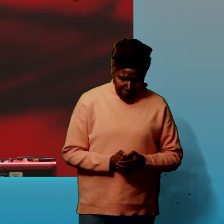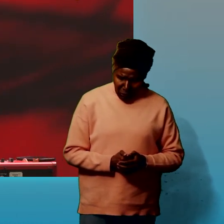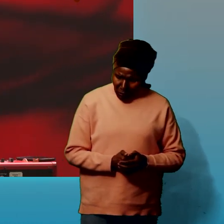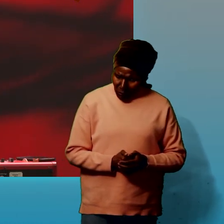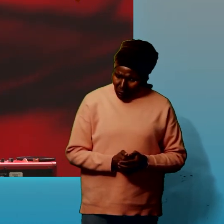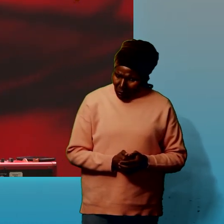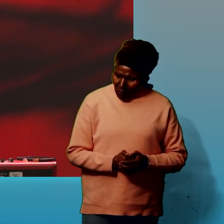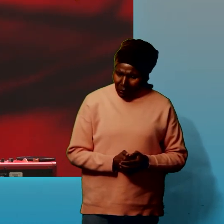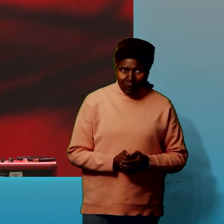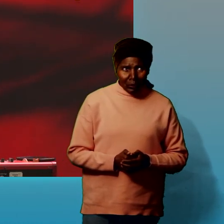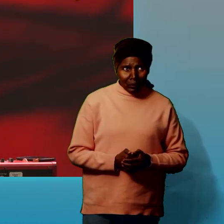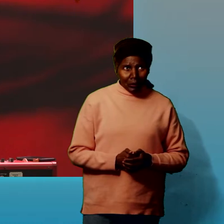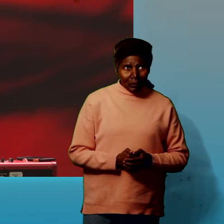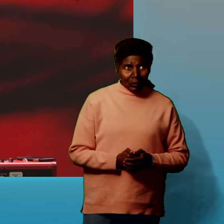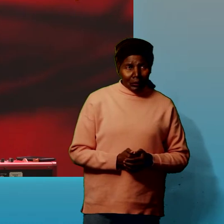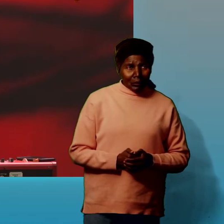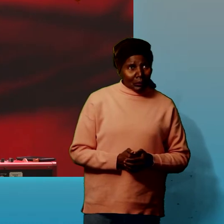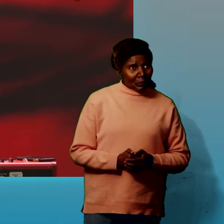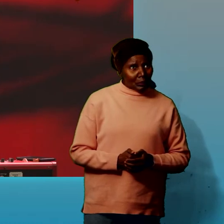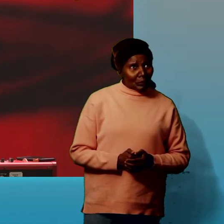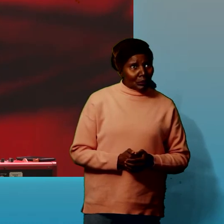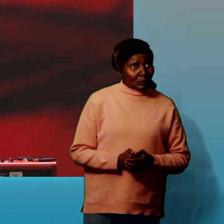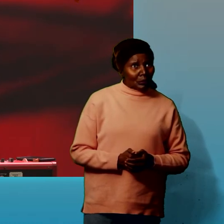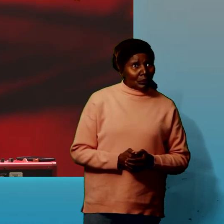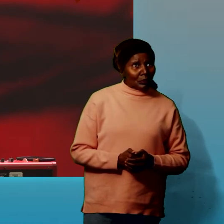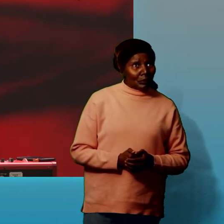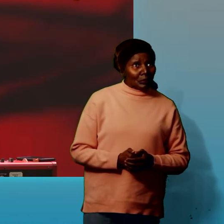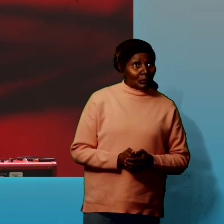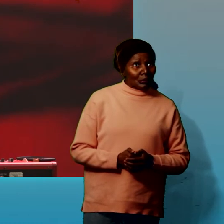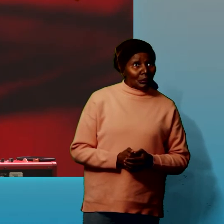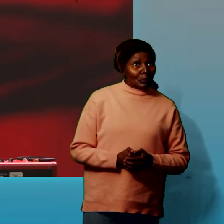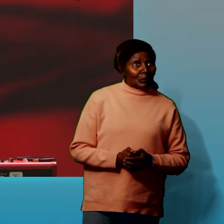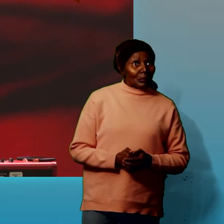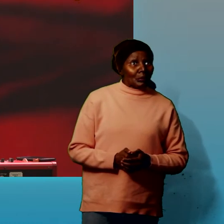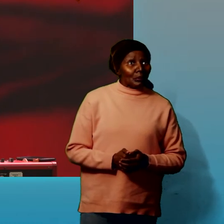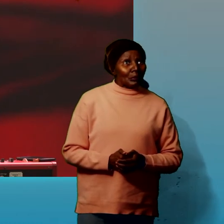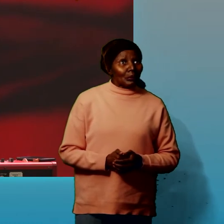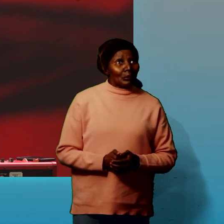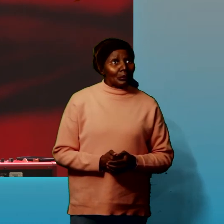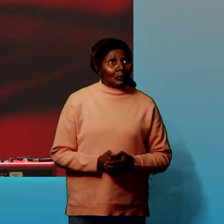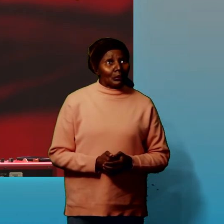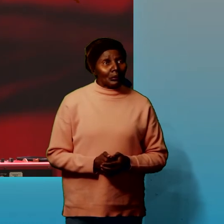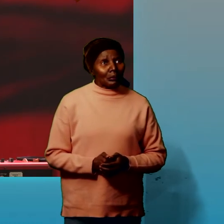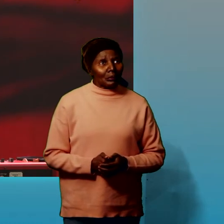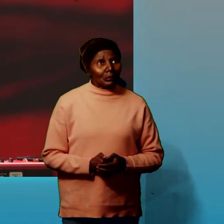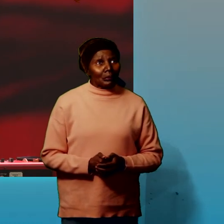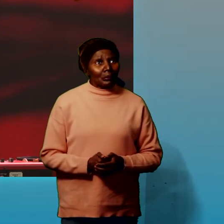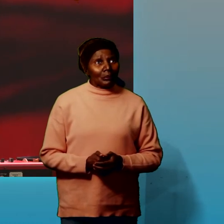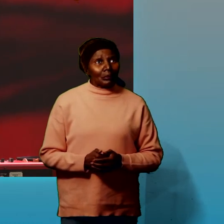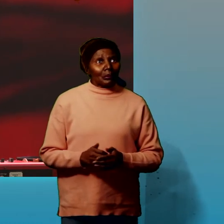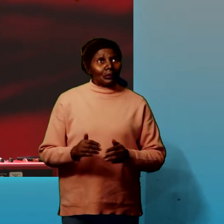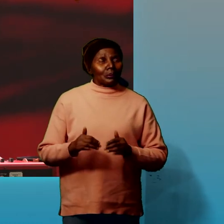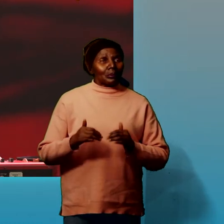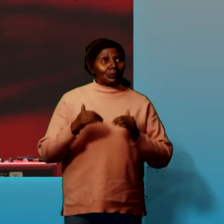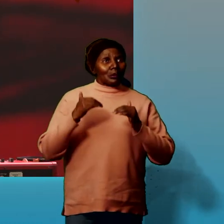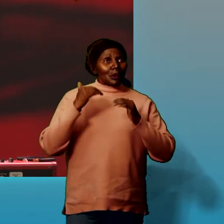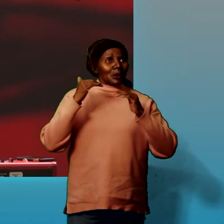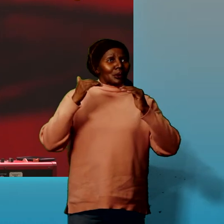Great the chasm that lay between us, how high